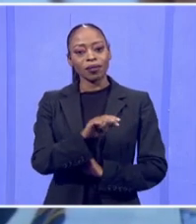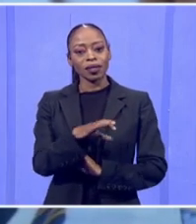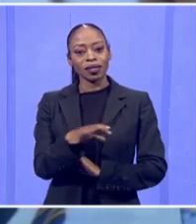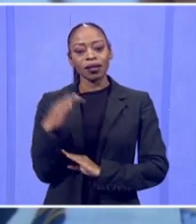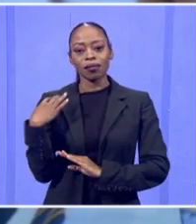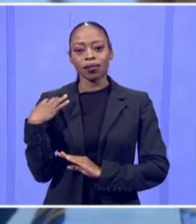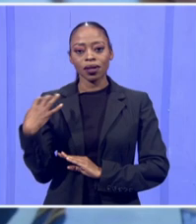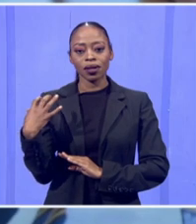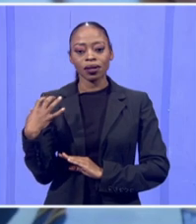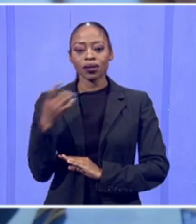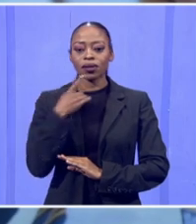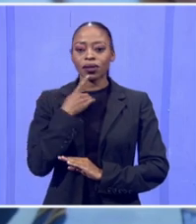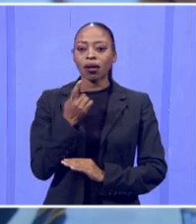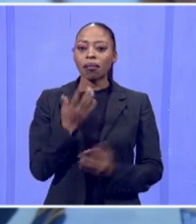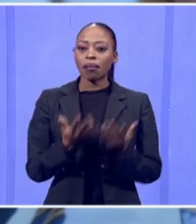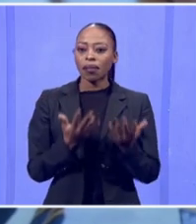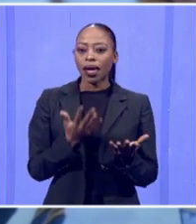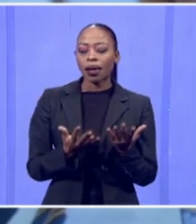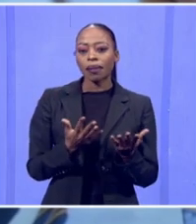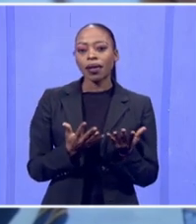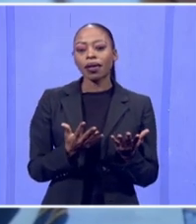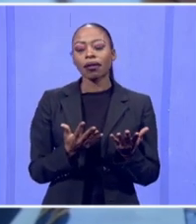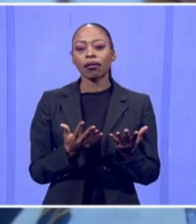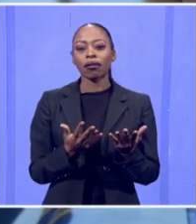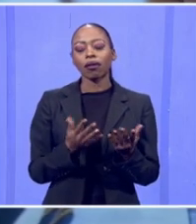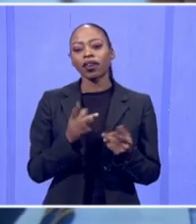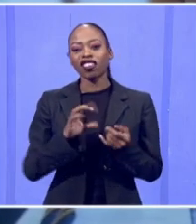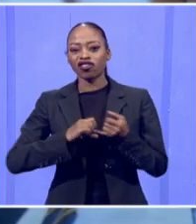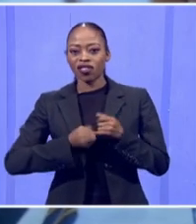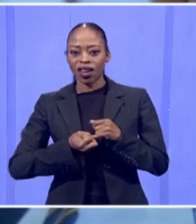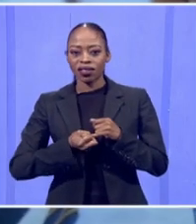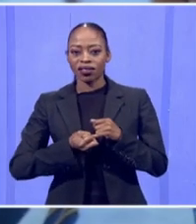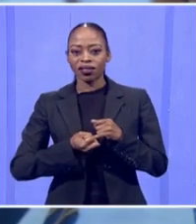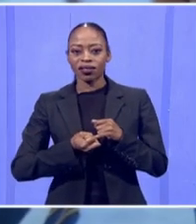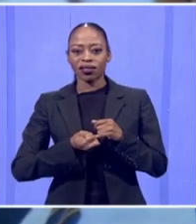start exploring maybe with the pilot from this year, the